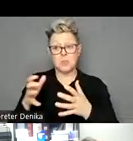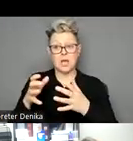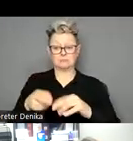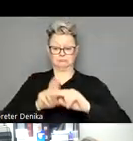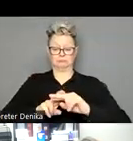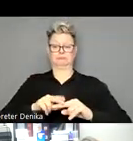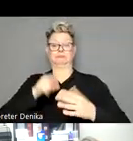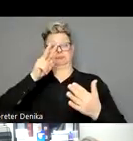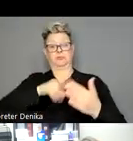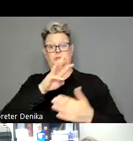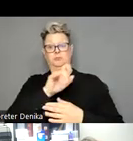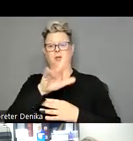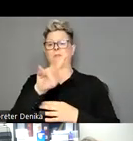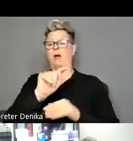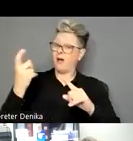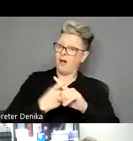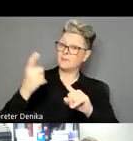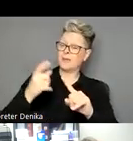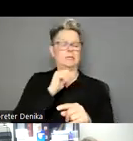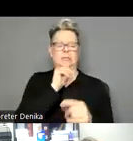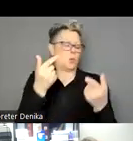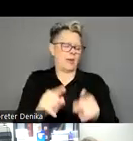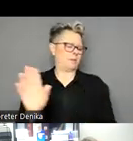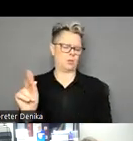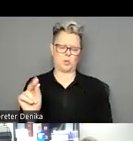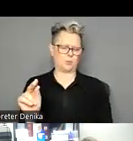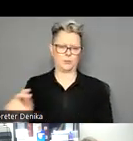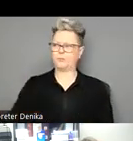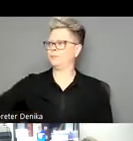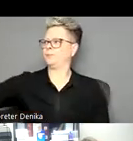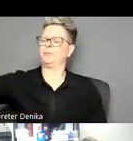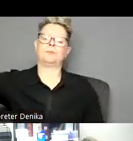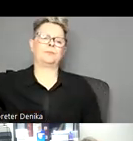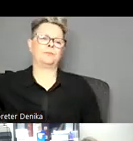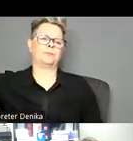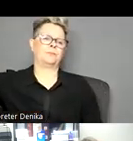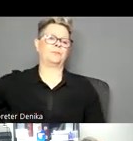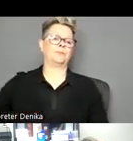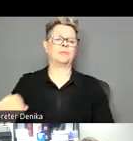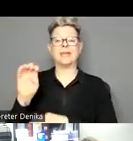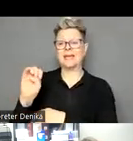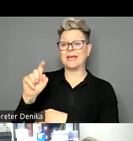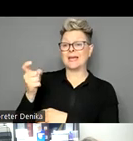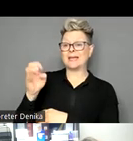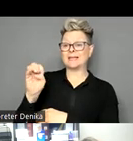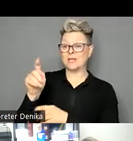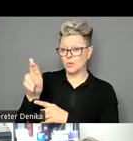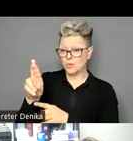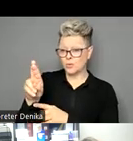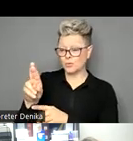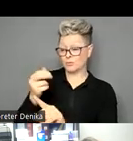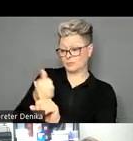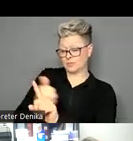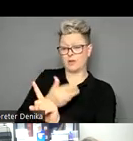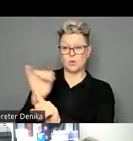not something that happens automatically. I think that's a common misconception. An executor too, I mean, so this